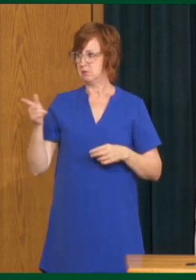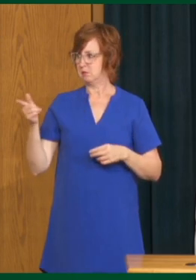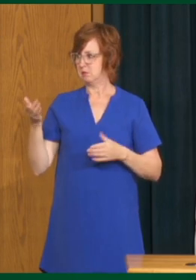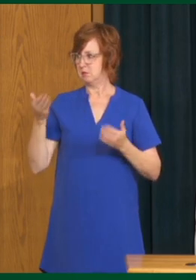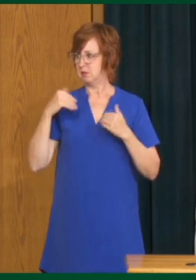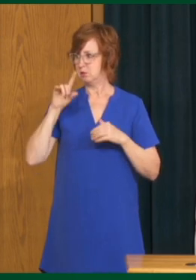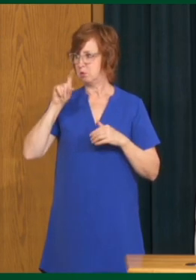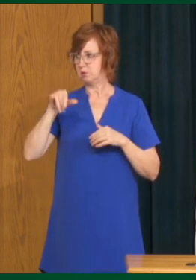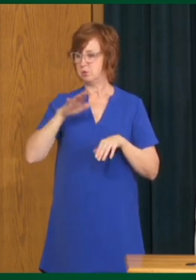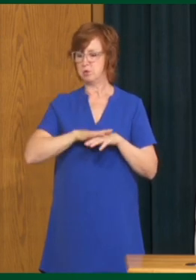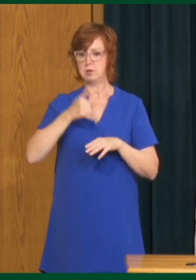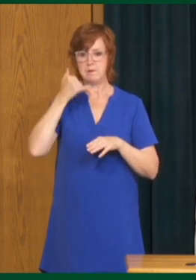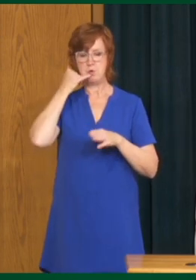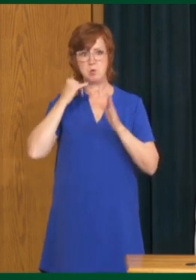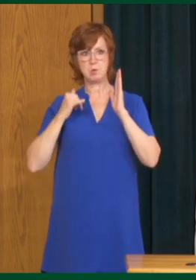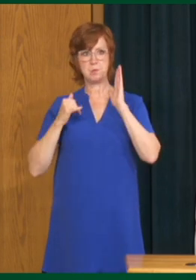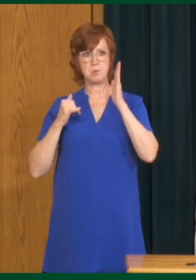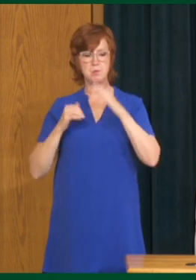We'll take our next question on the line.